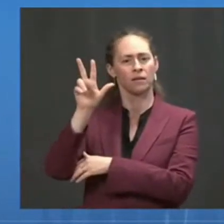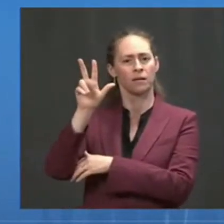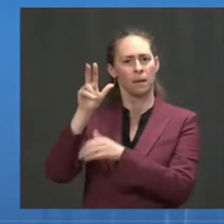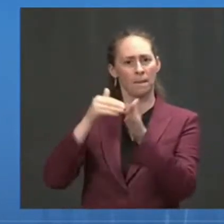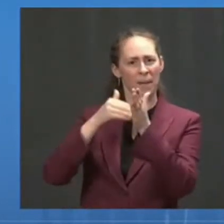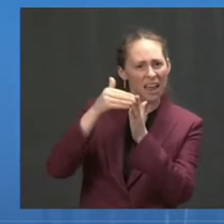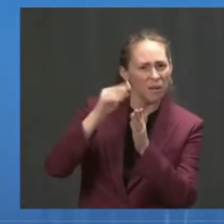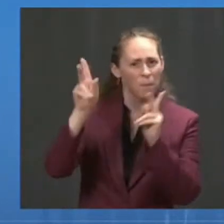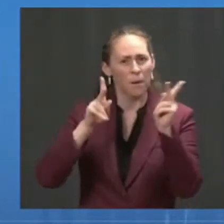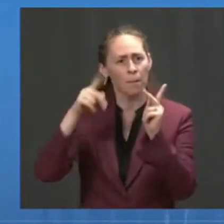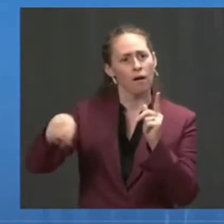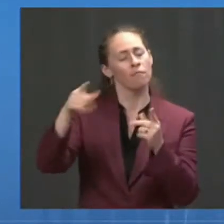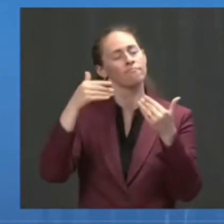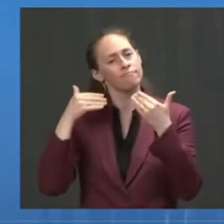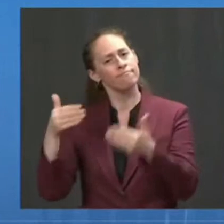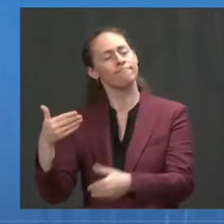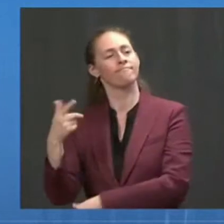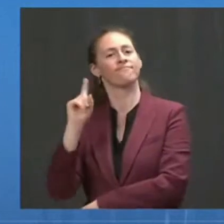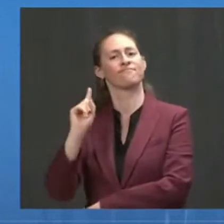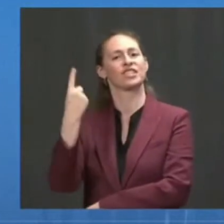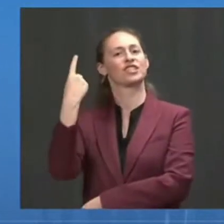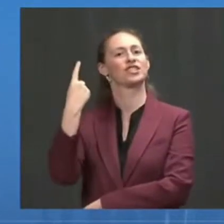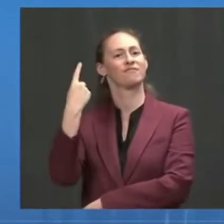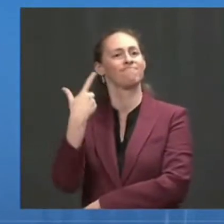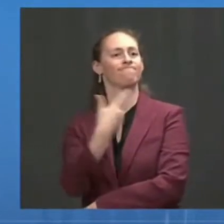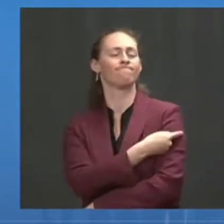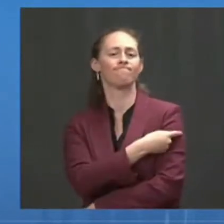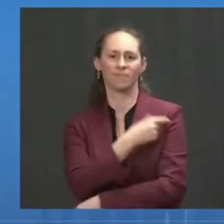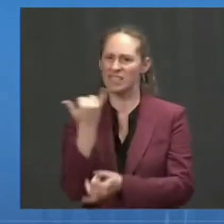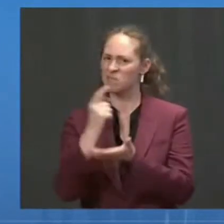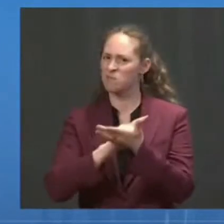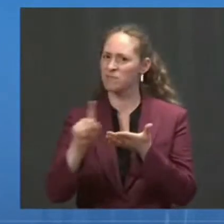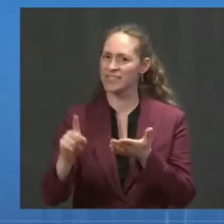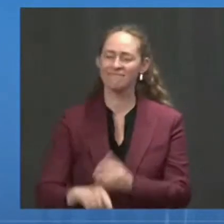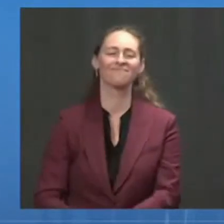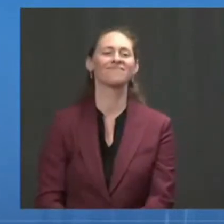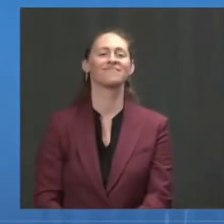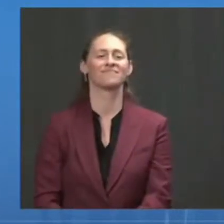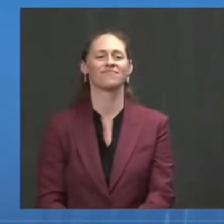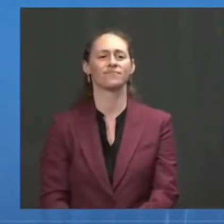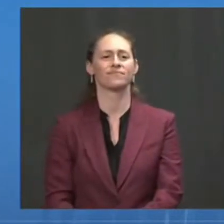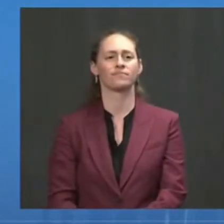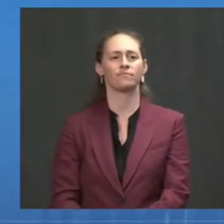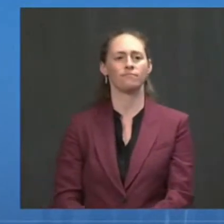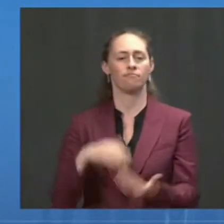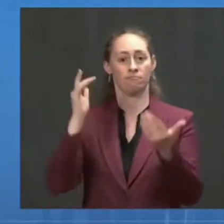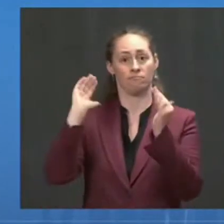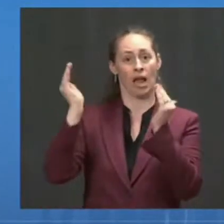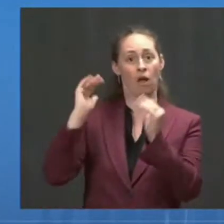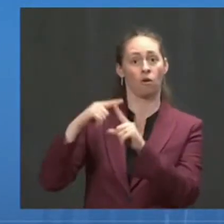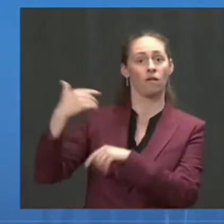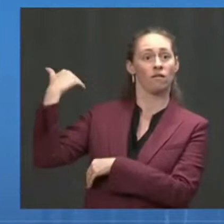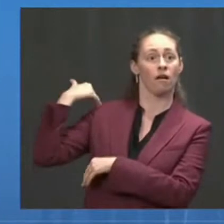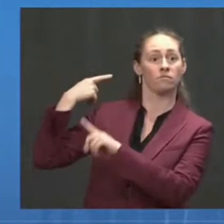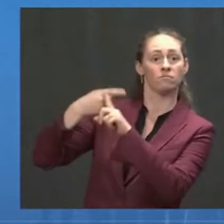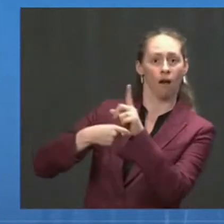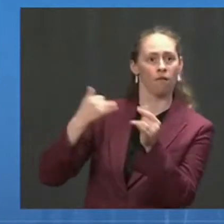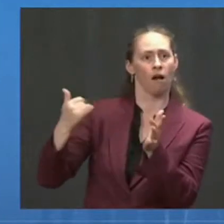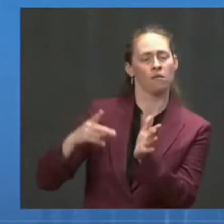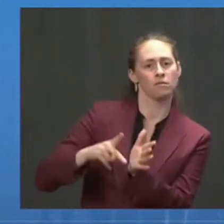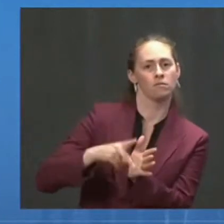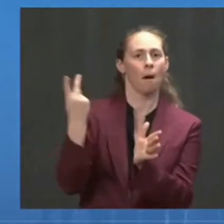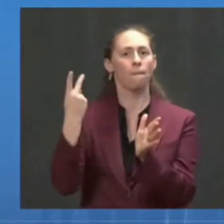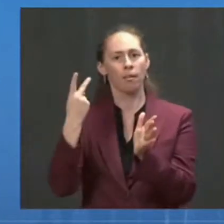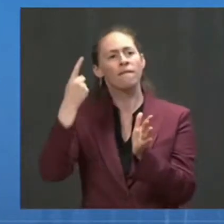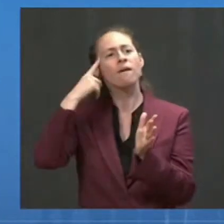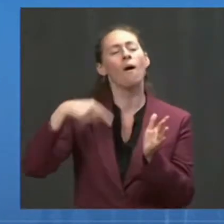get their first shot. In the past month, we have doubled the average number of 12 to 17-year-olds getting newly